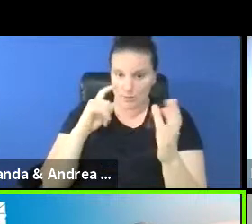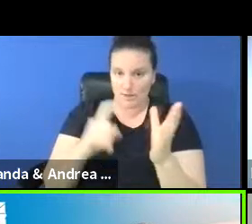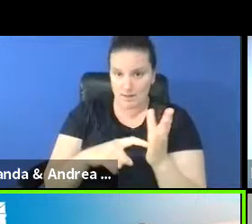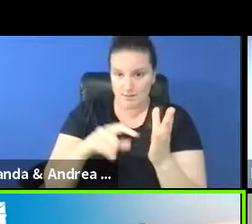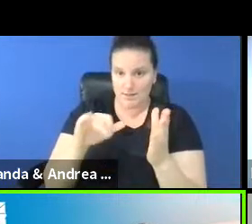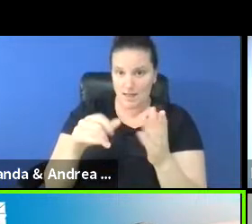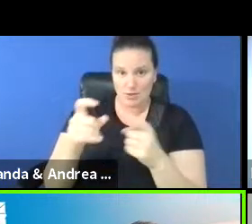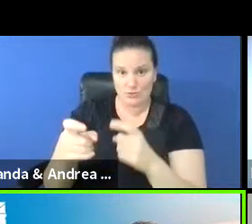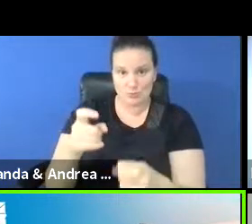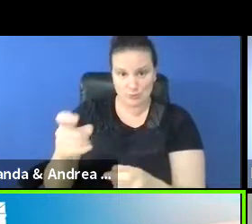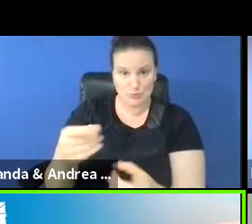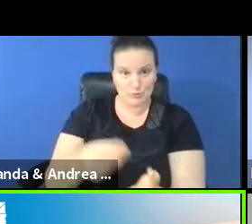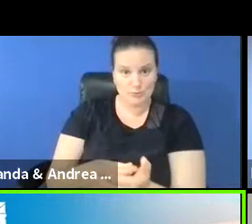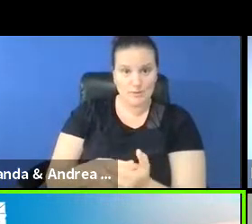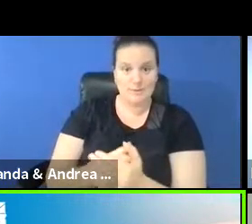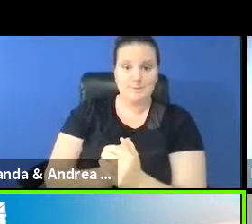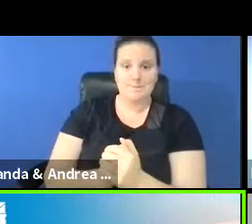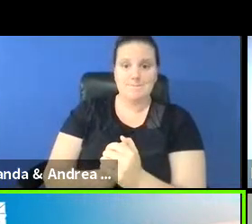the contribution.